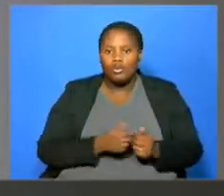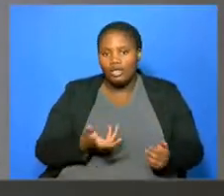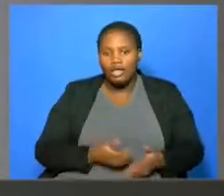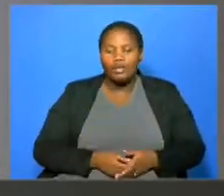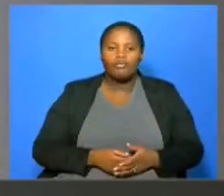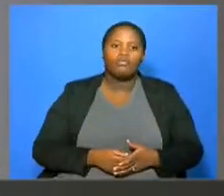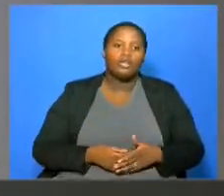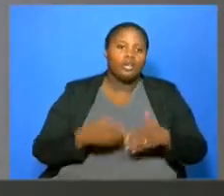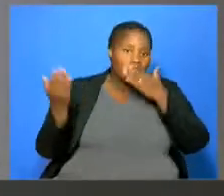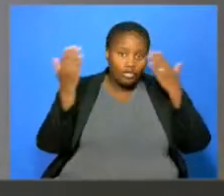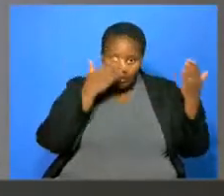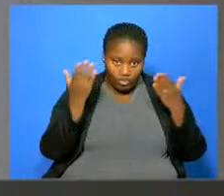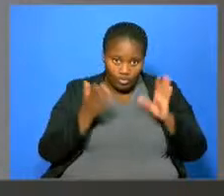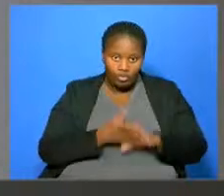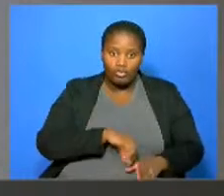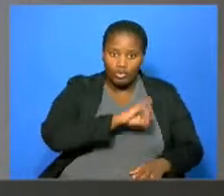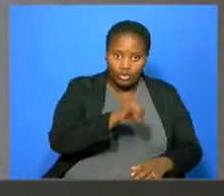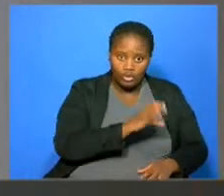schools,